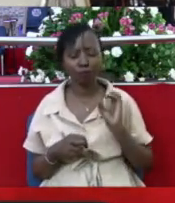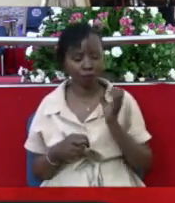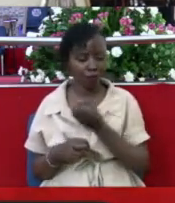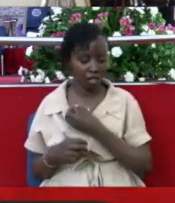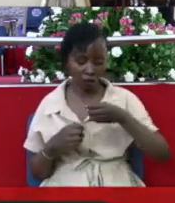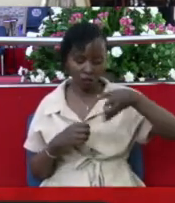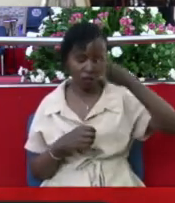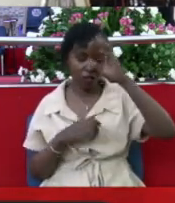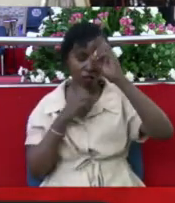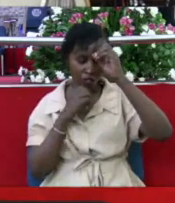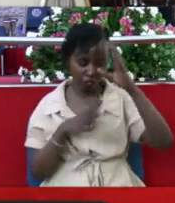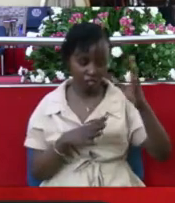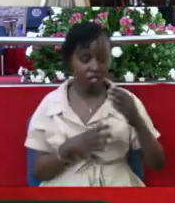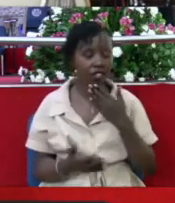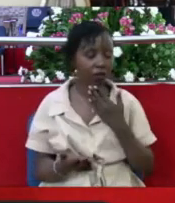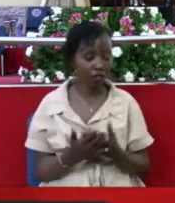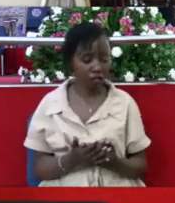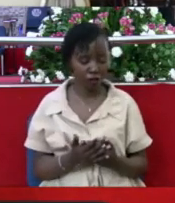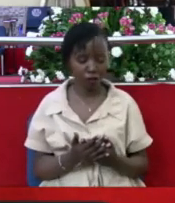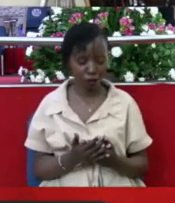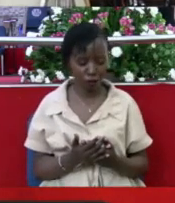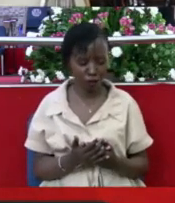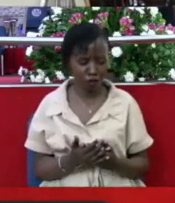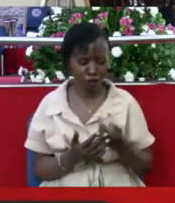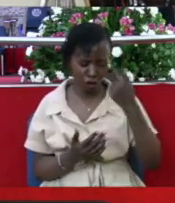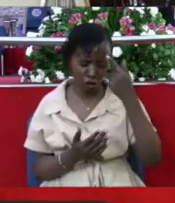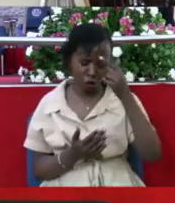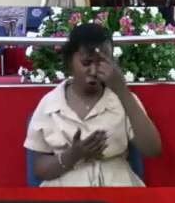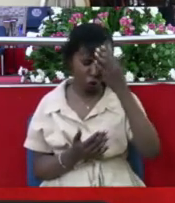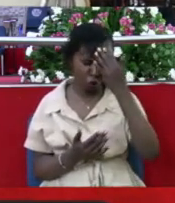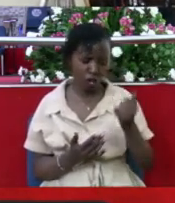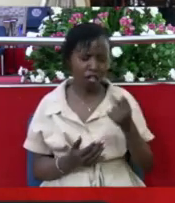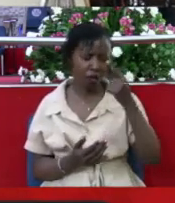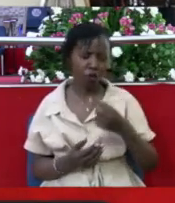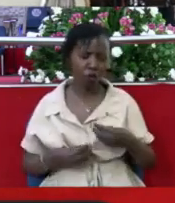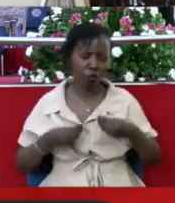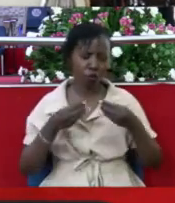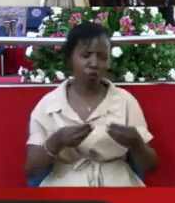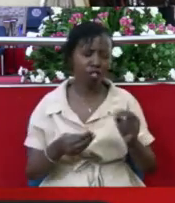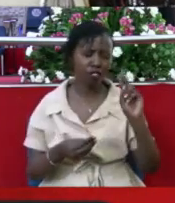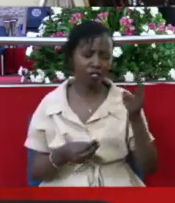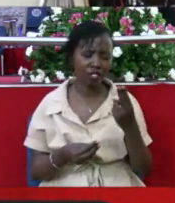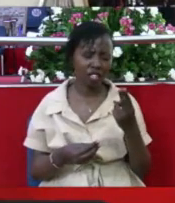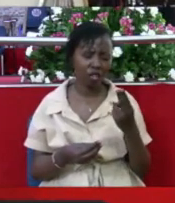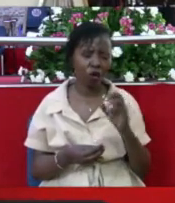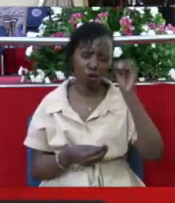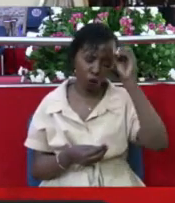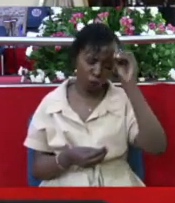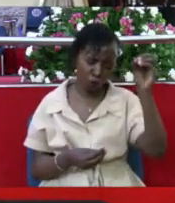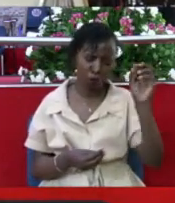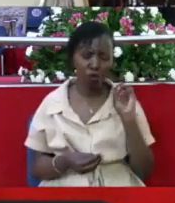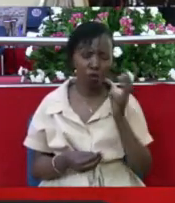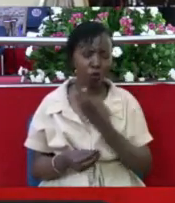we thank you because you're a God of second chances. We have stood up as your